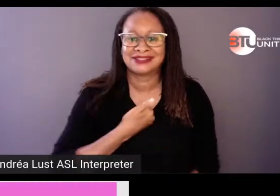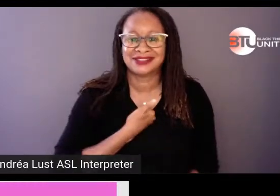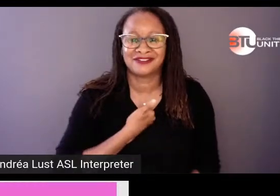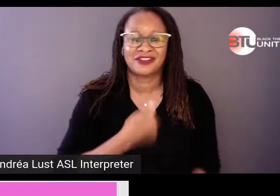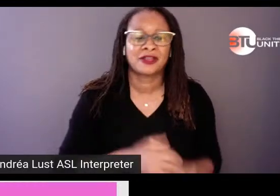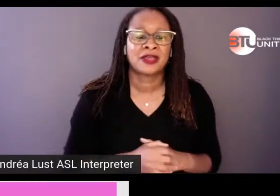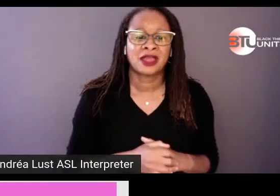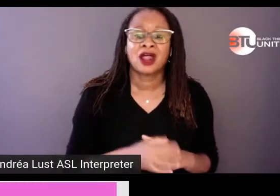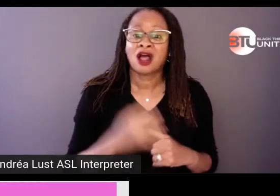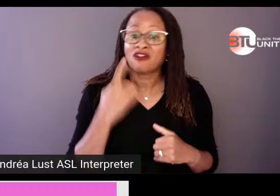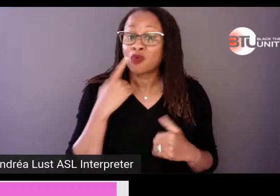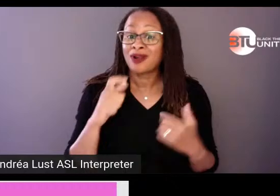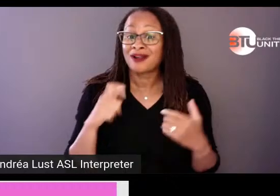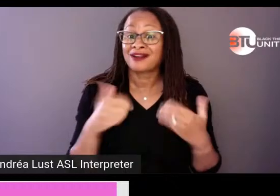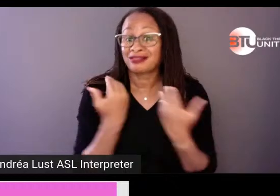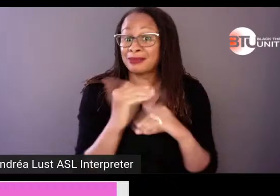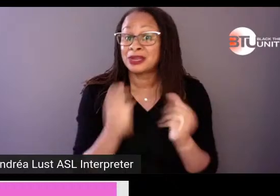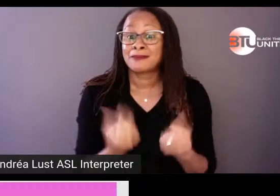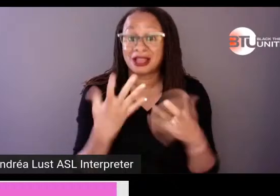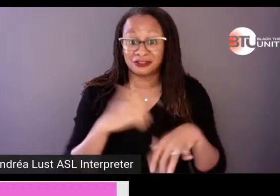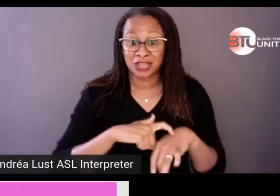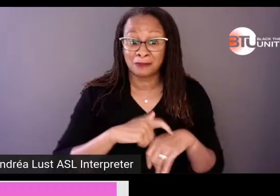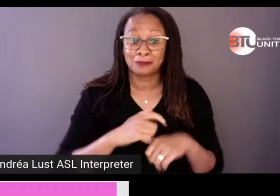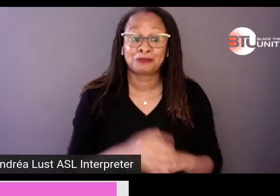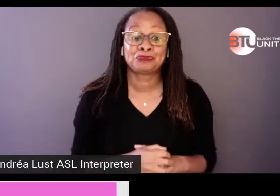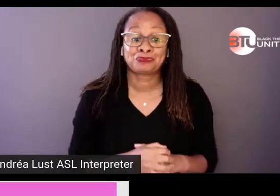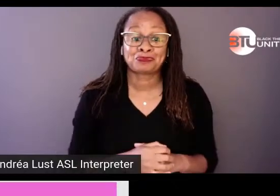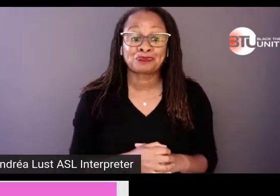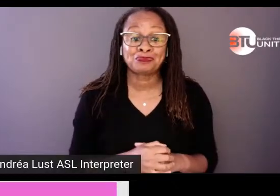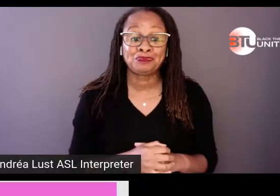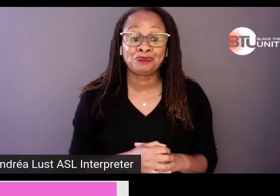for an extended period of time.